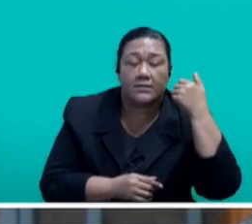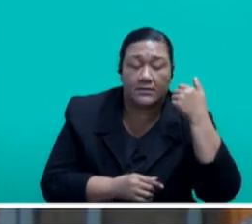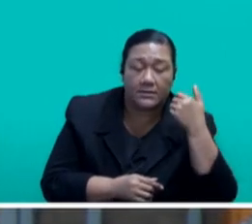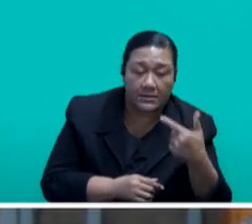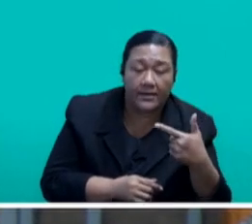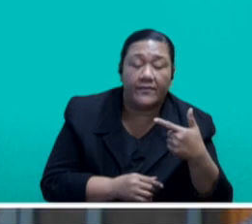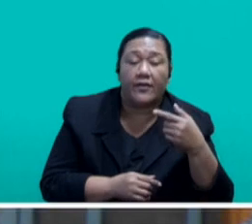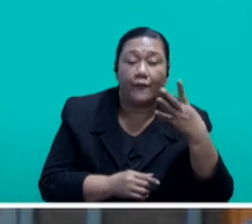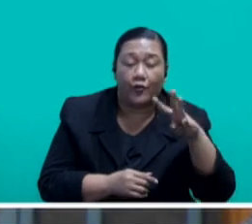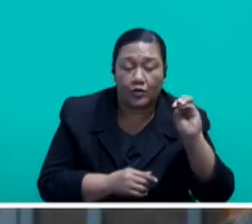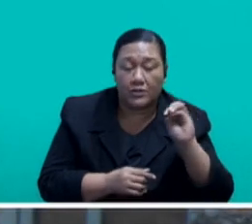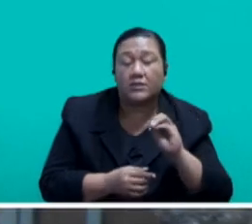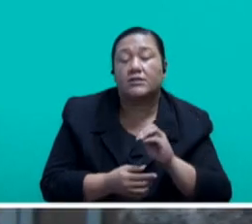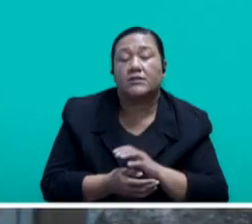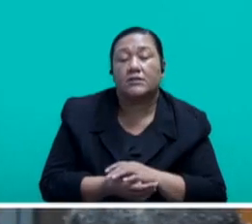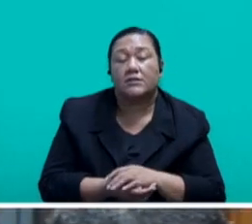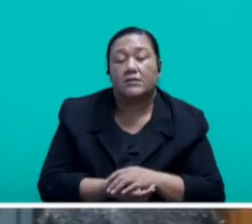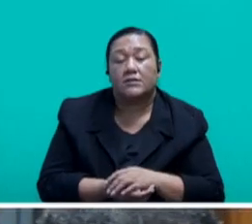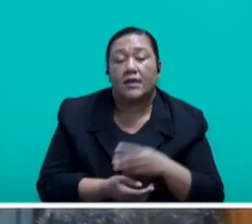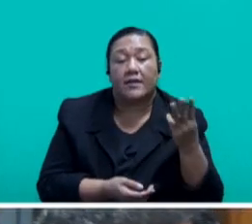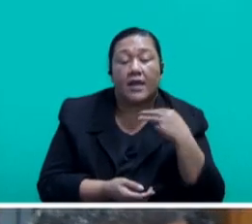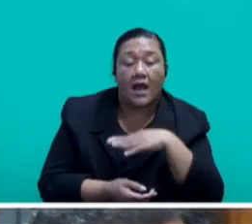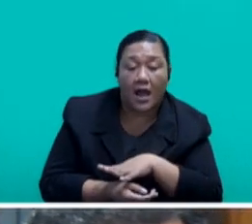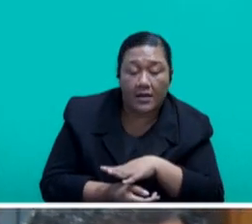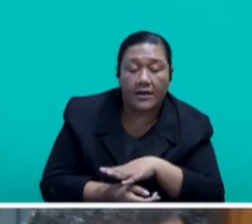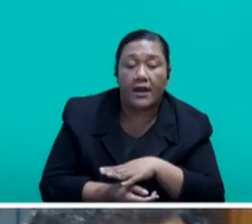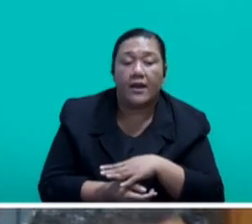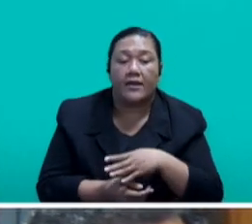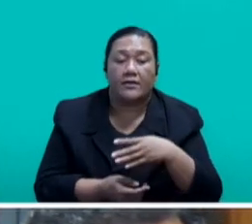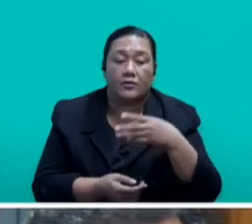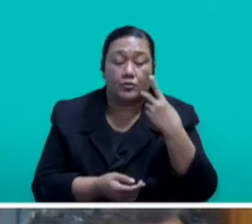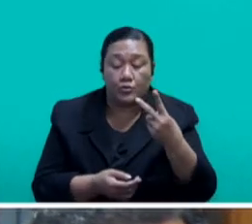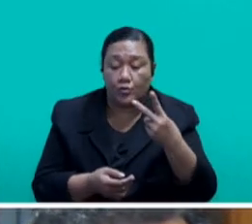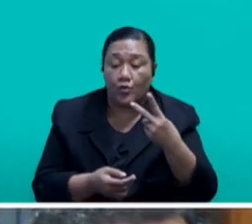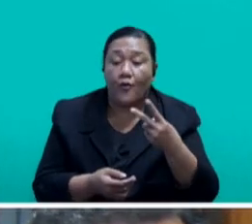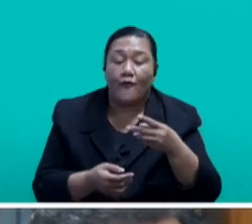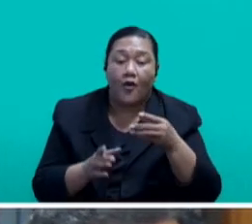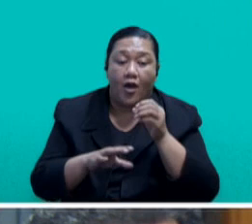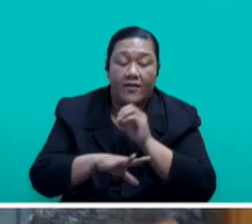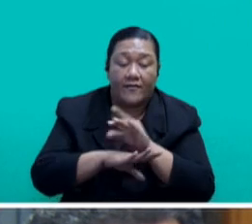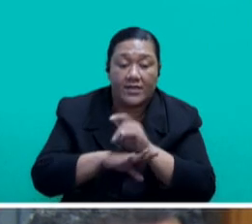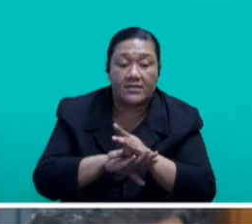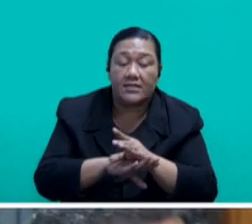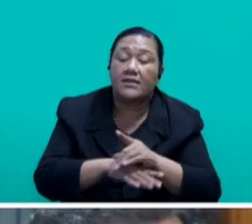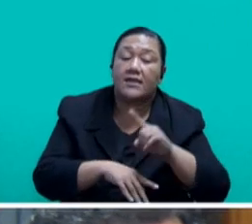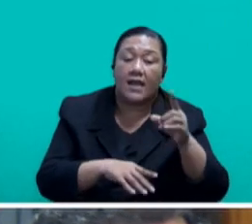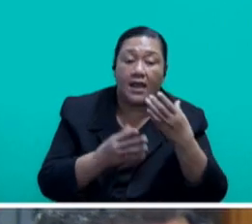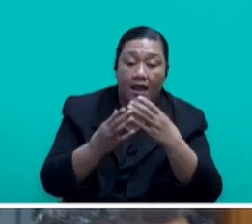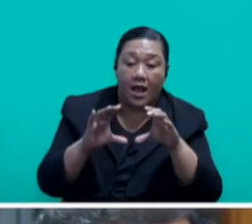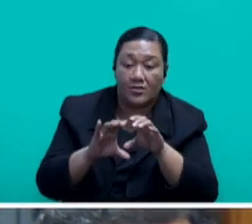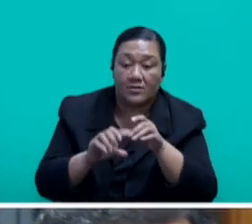$767,040 for our 302 district advisory councils will support and strengthen the link between